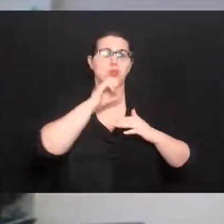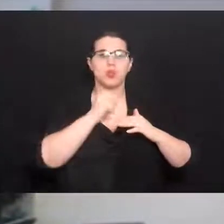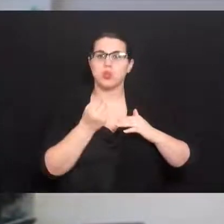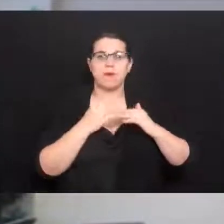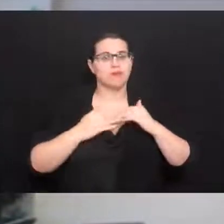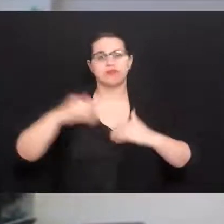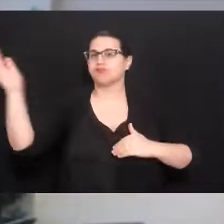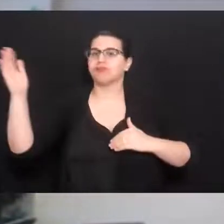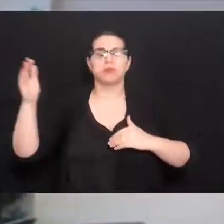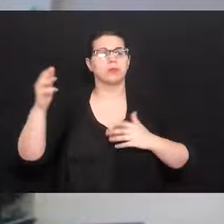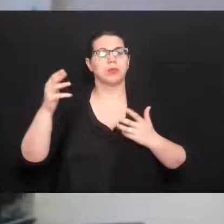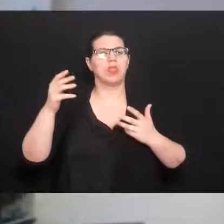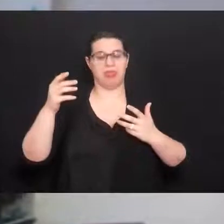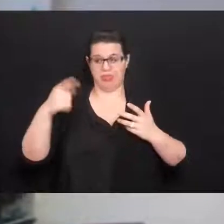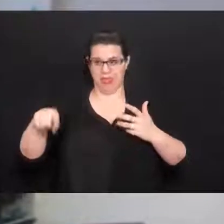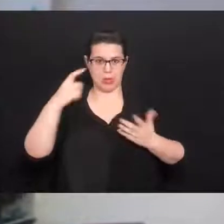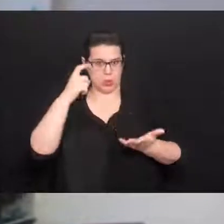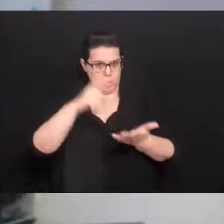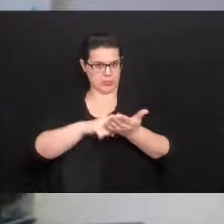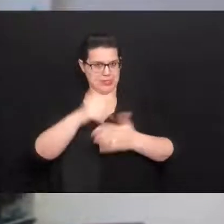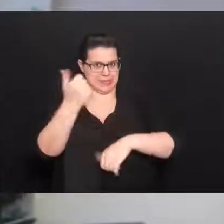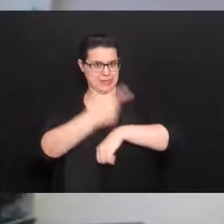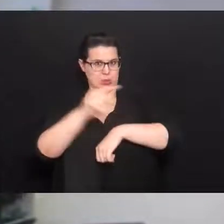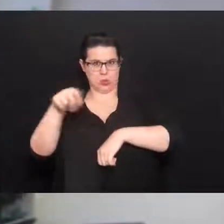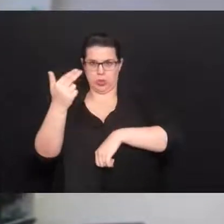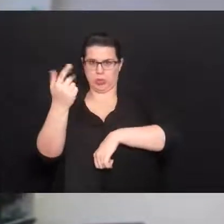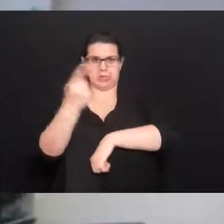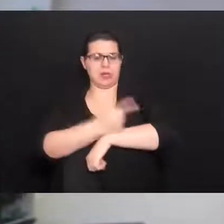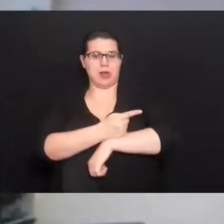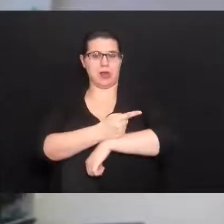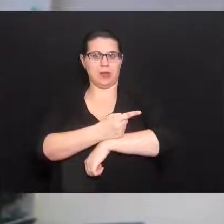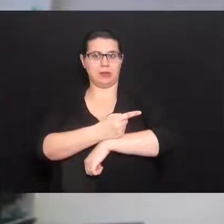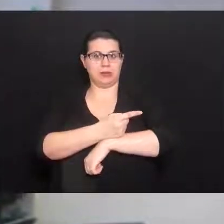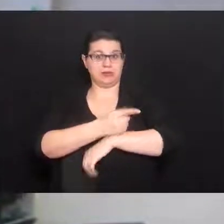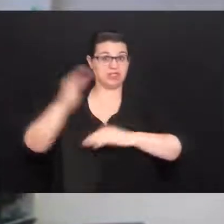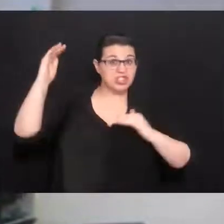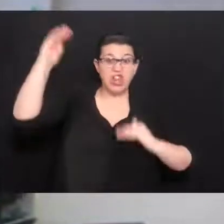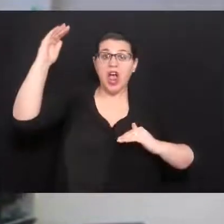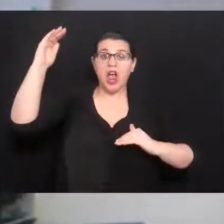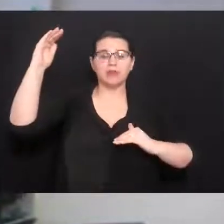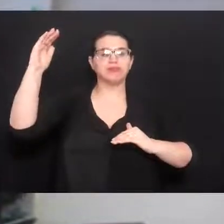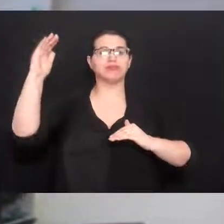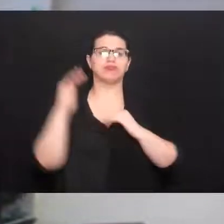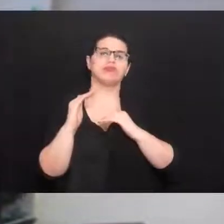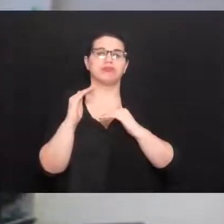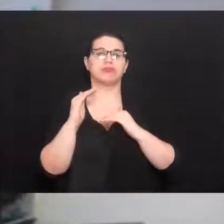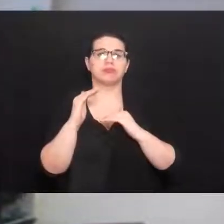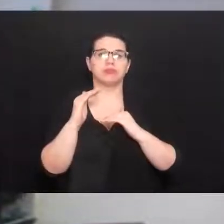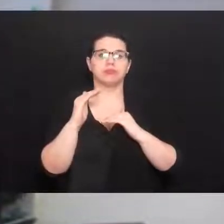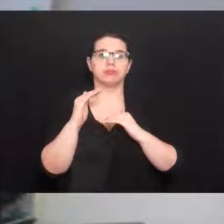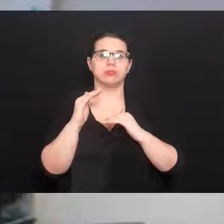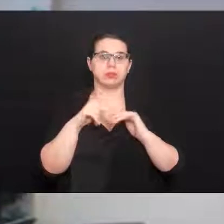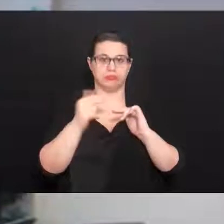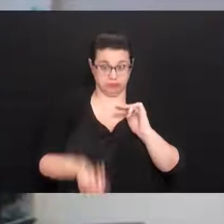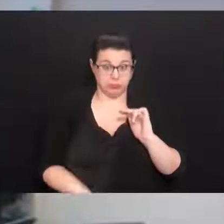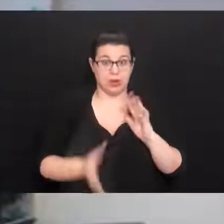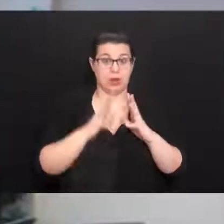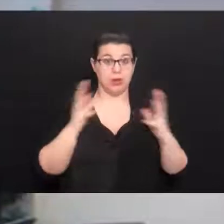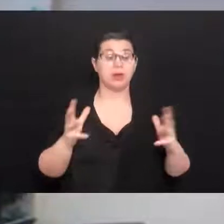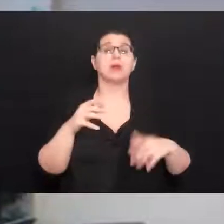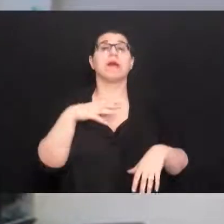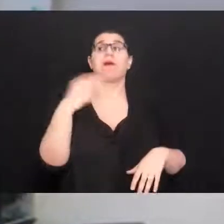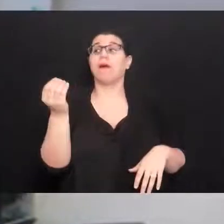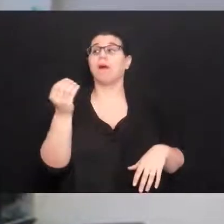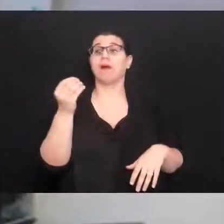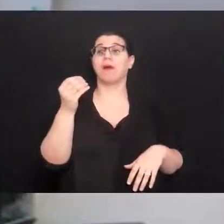to 13 days, a marked reduction in severe cases, and they saw marked reduction in